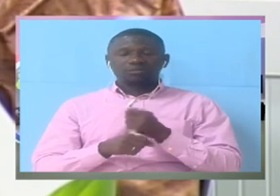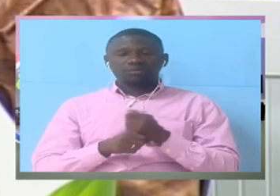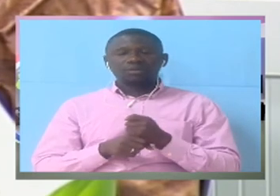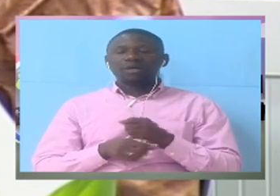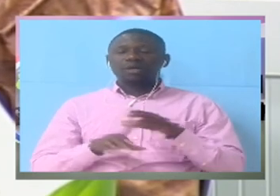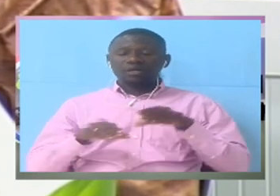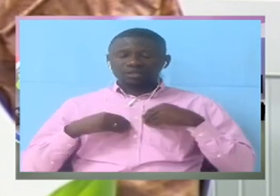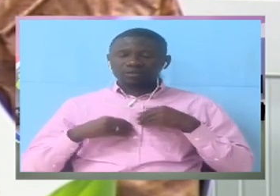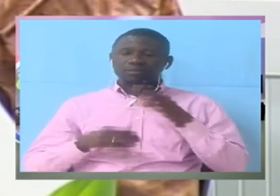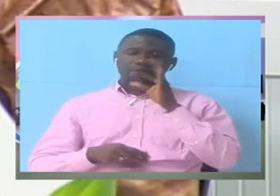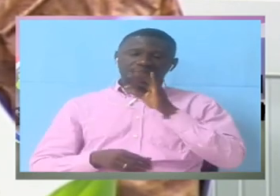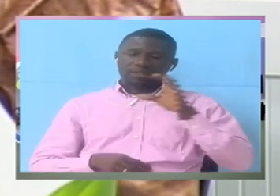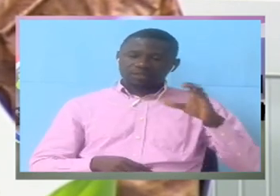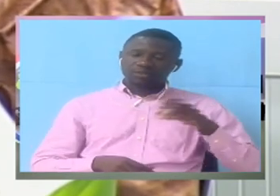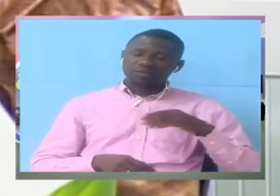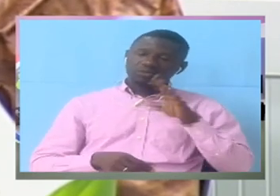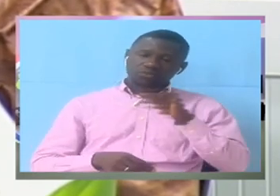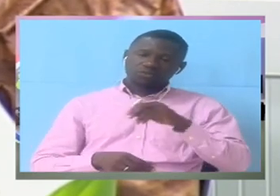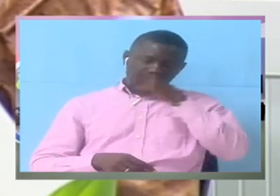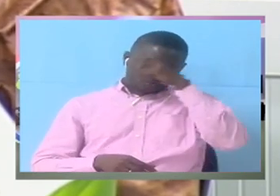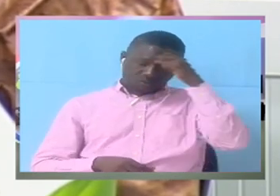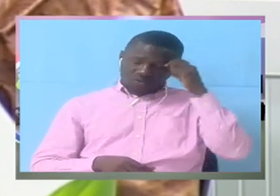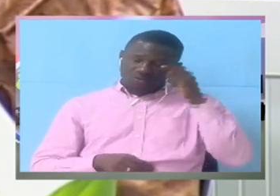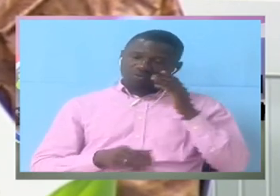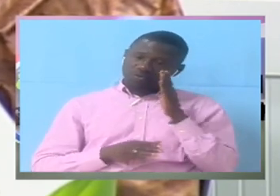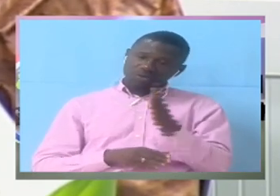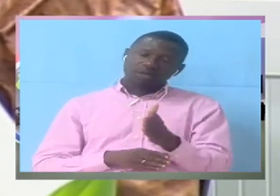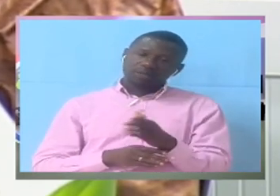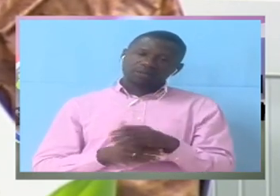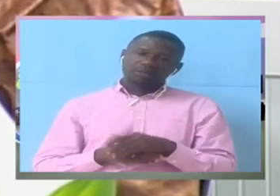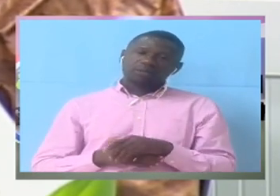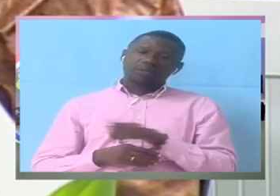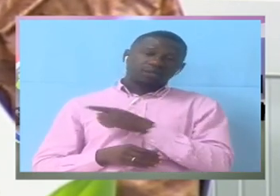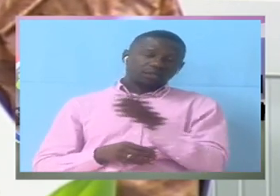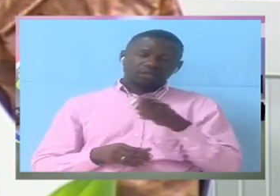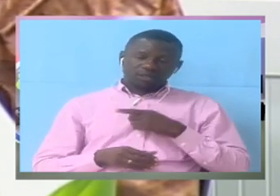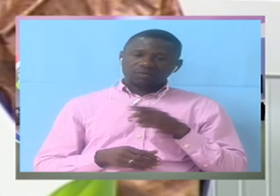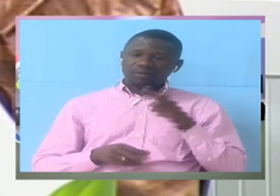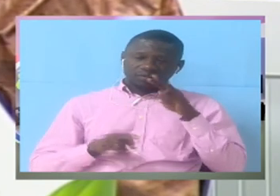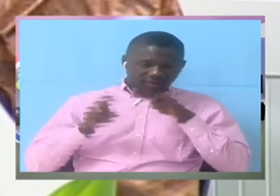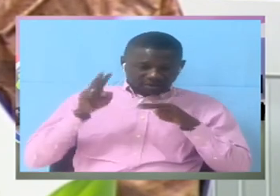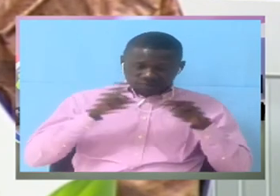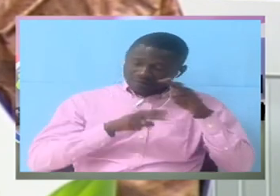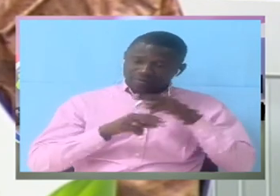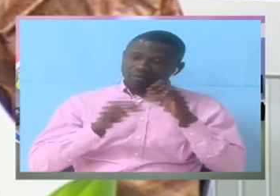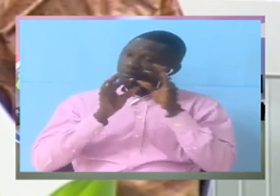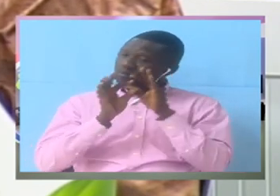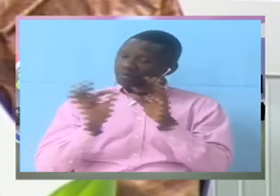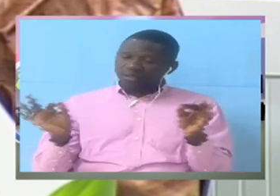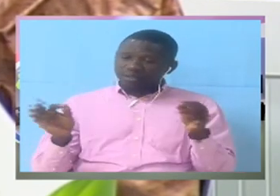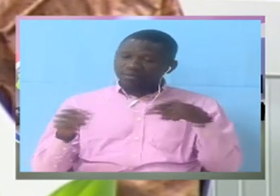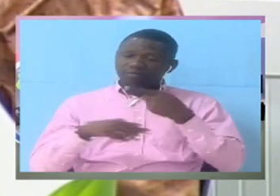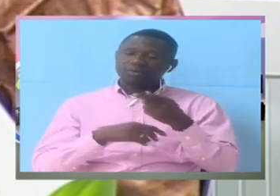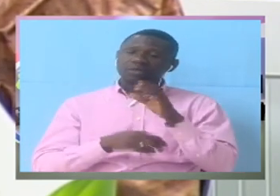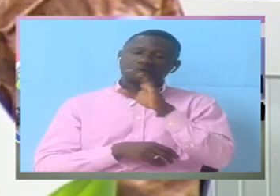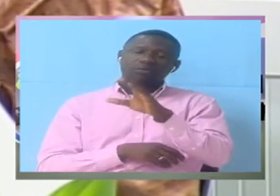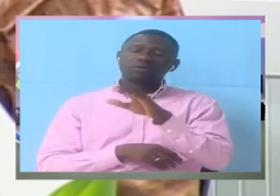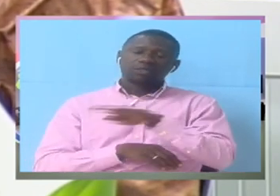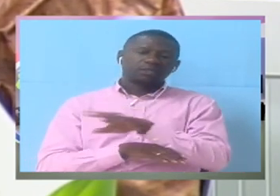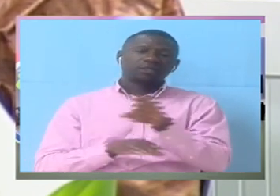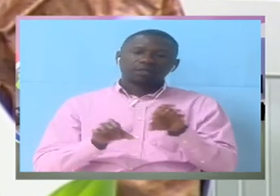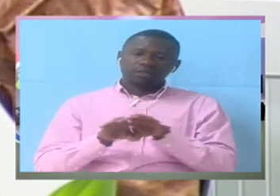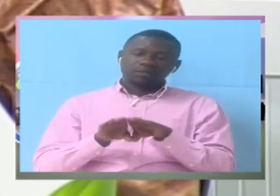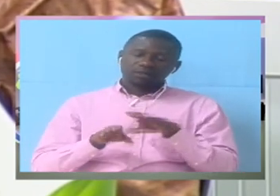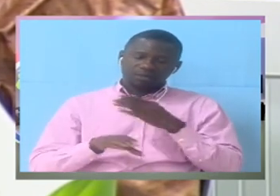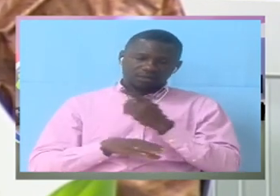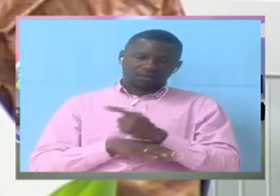especially Gambians, let us allow the TRRC to do its work. They are seeking for peace for this